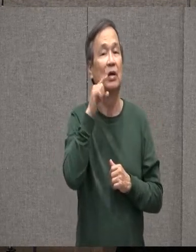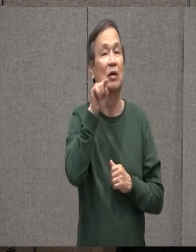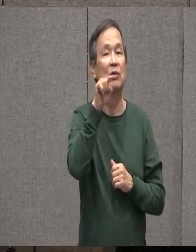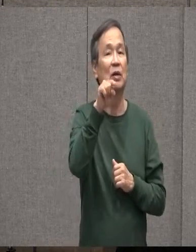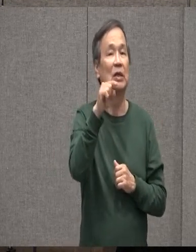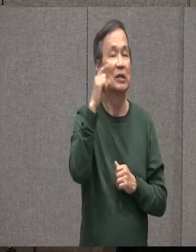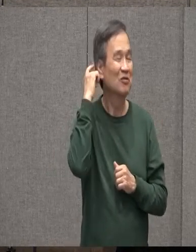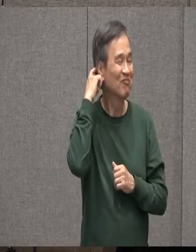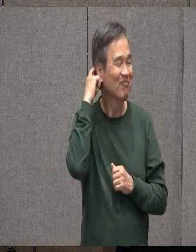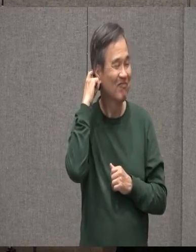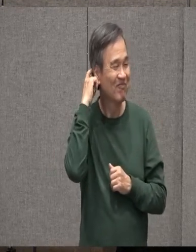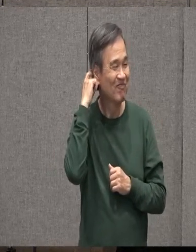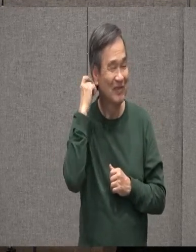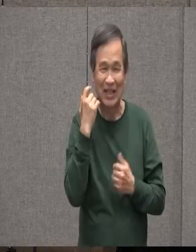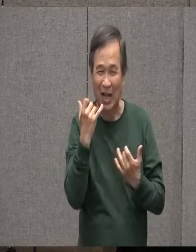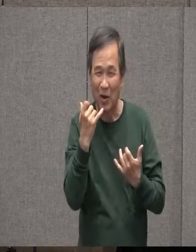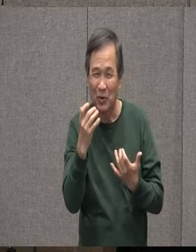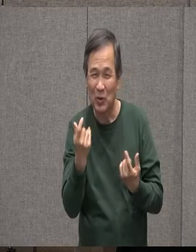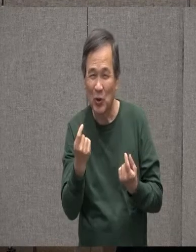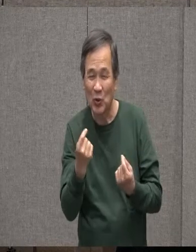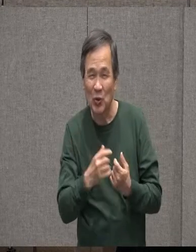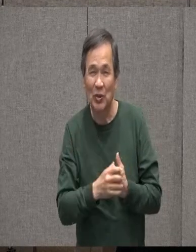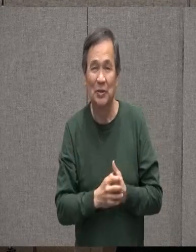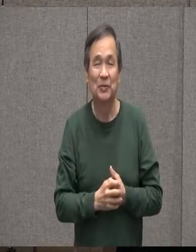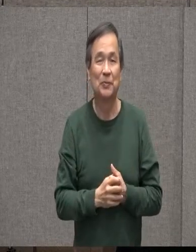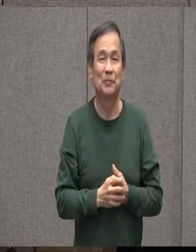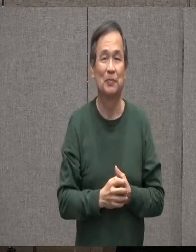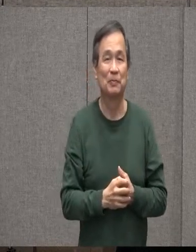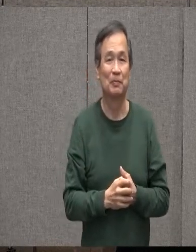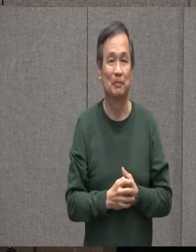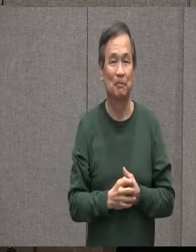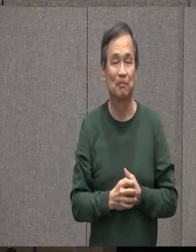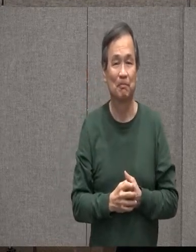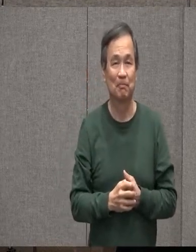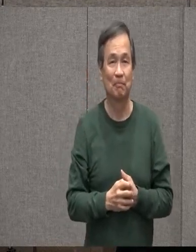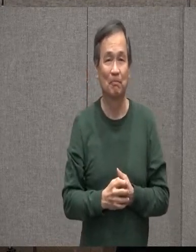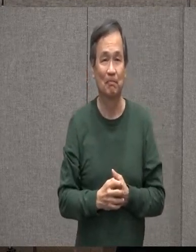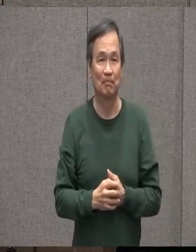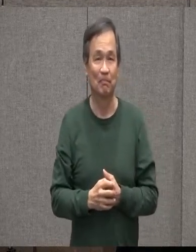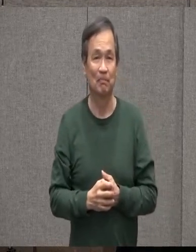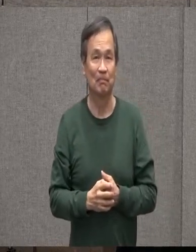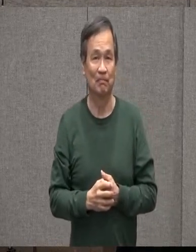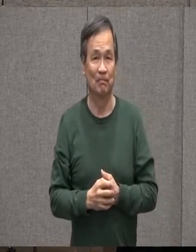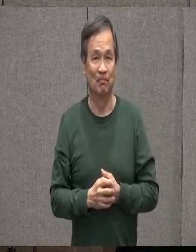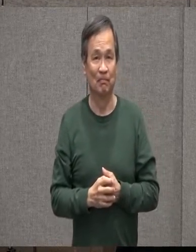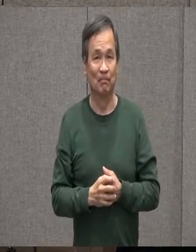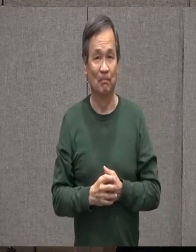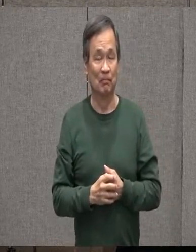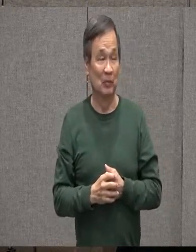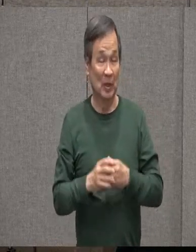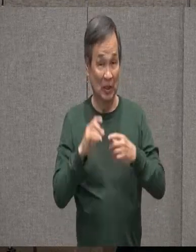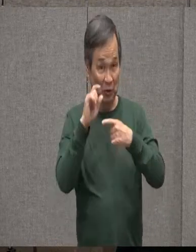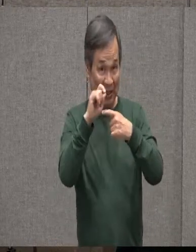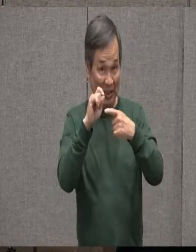3 again, and I know that I can use a 1 and a 4 to do that. So where that 1 and that 4 is going to be is kind of a question mark